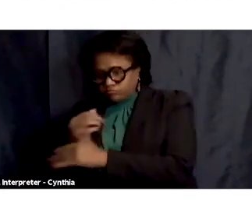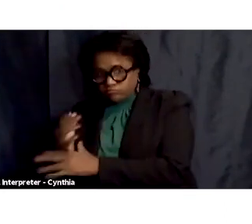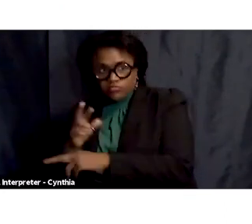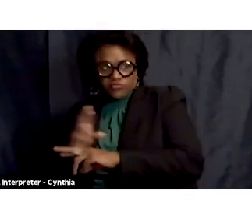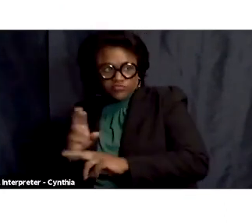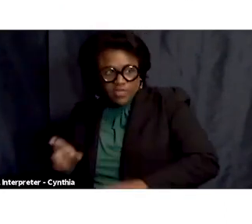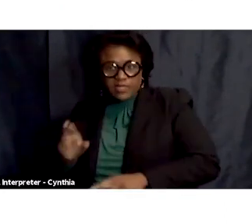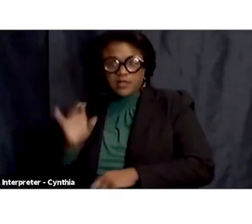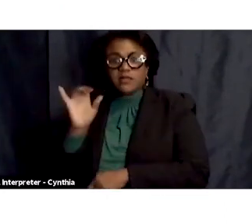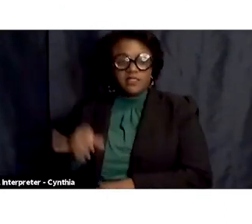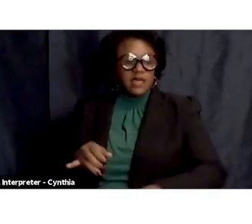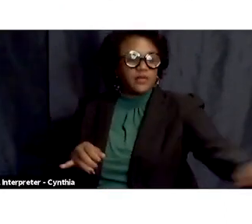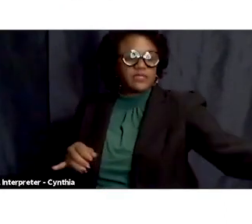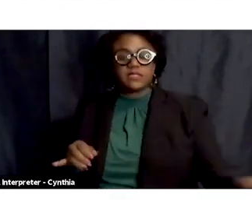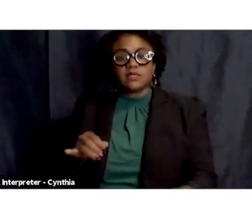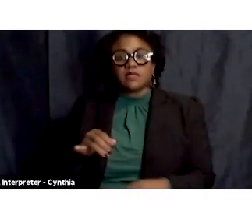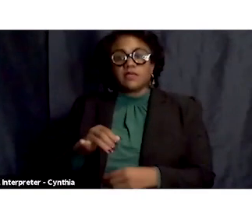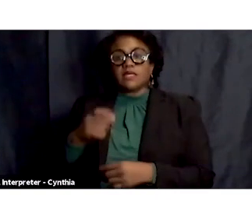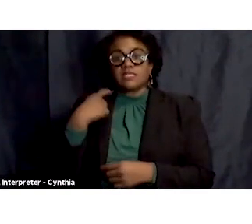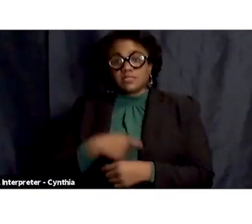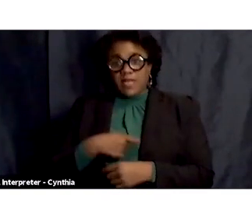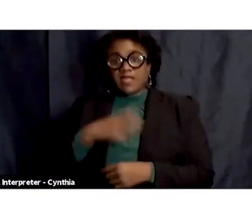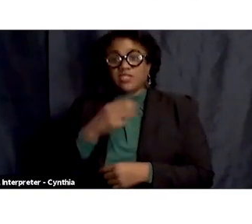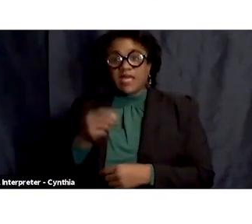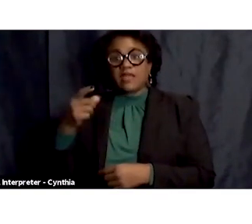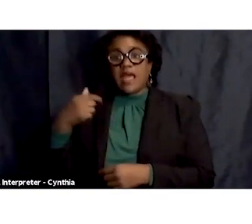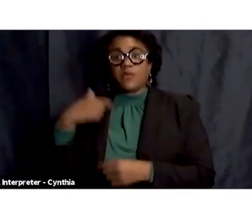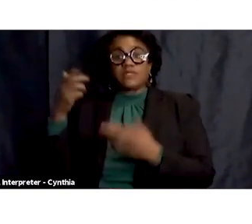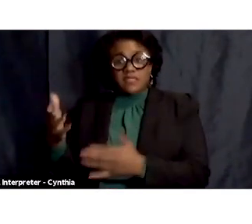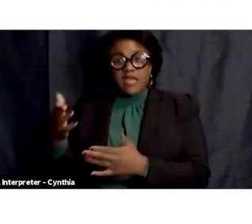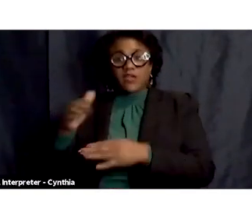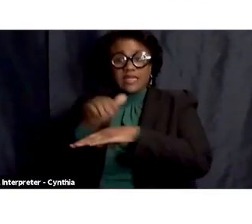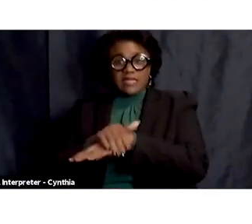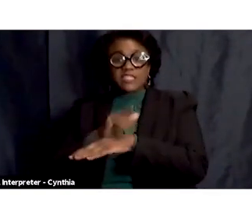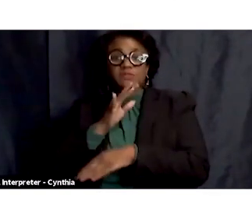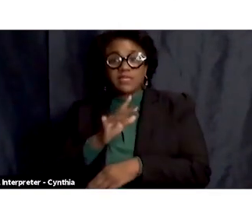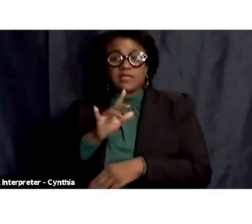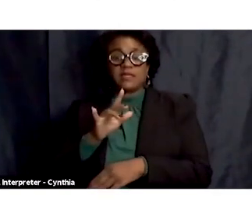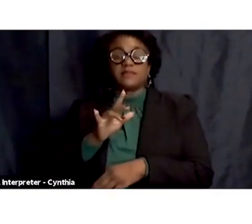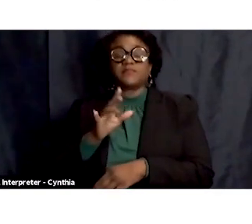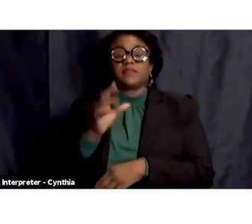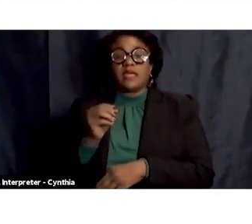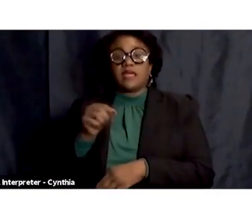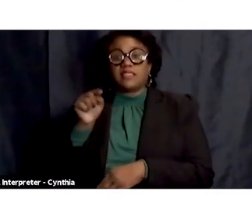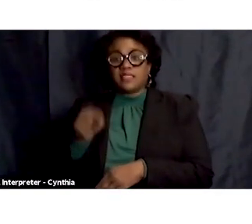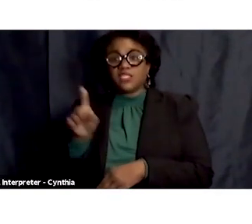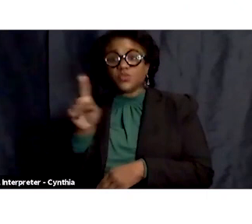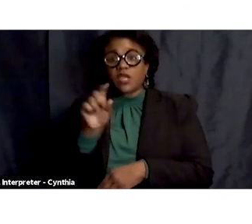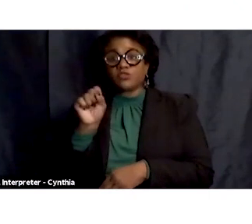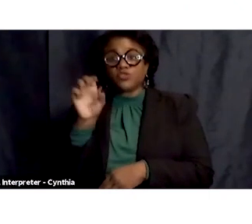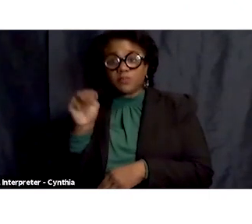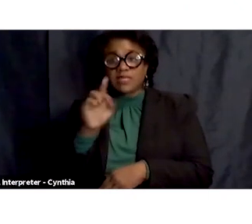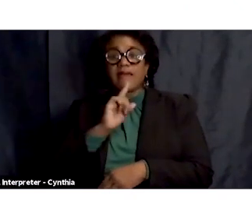was the Spanish-speaking liaison here, and I was there as the English-speaking liaison. And this is where social media